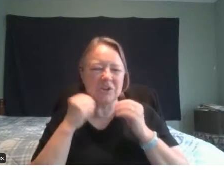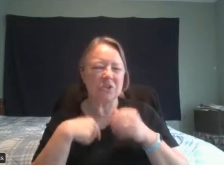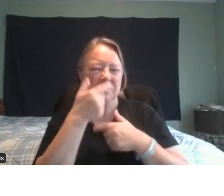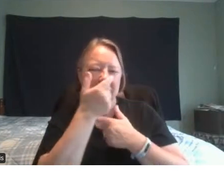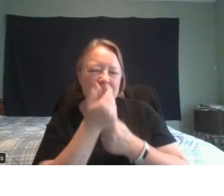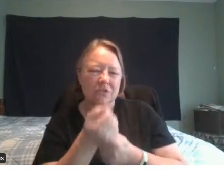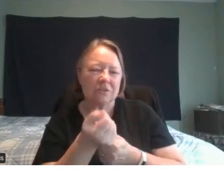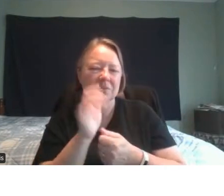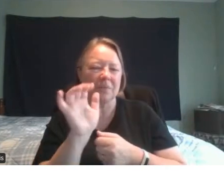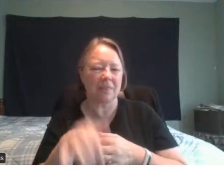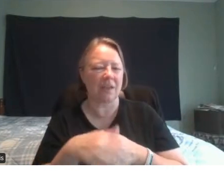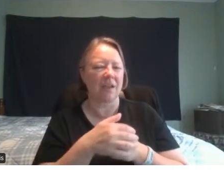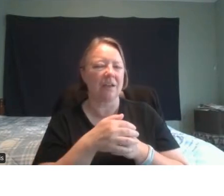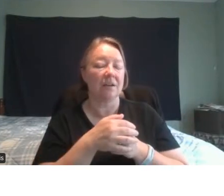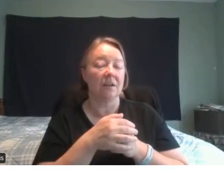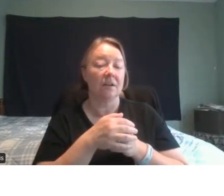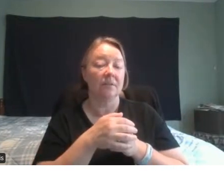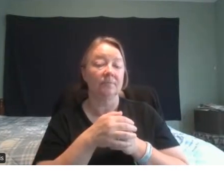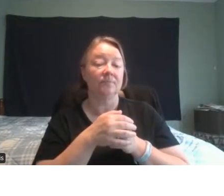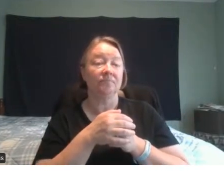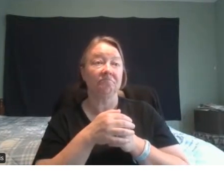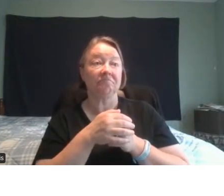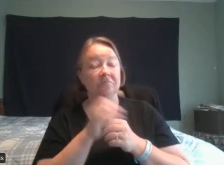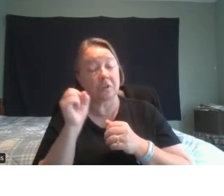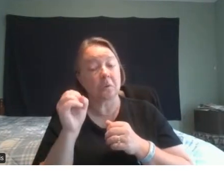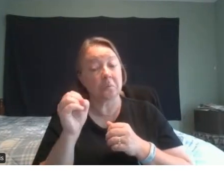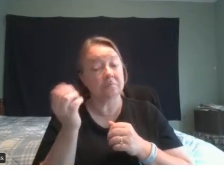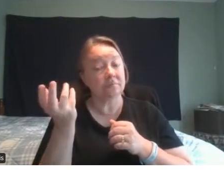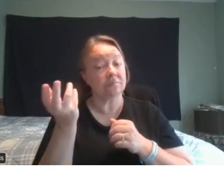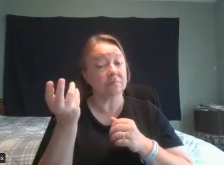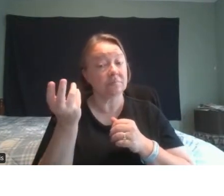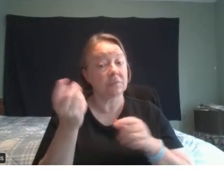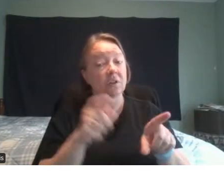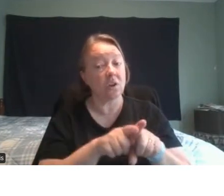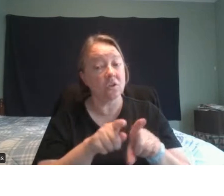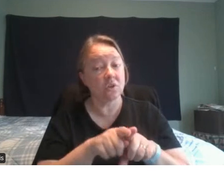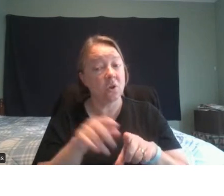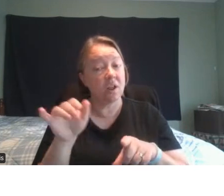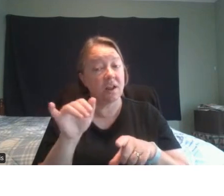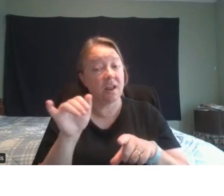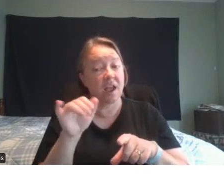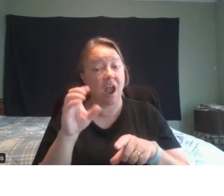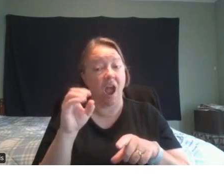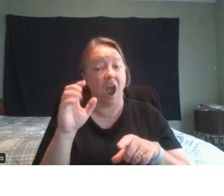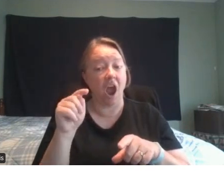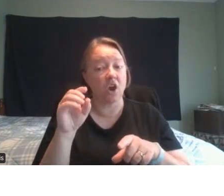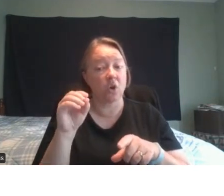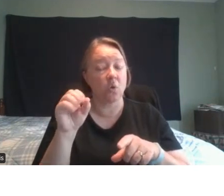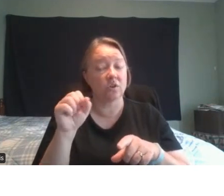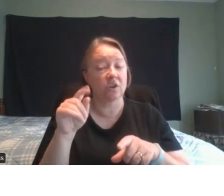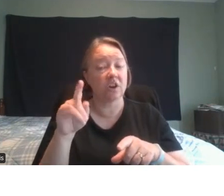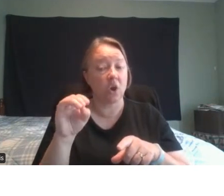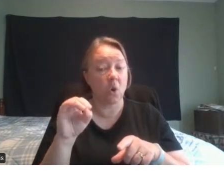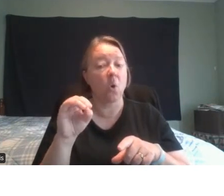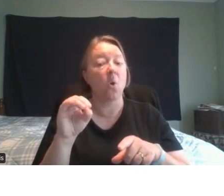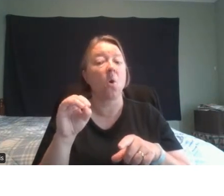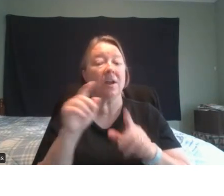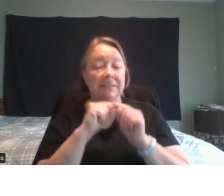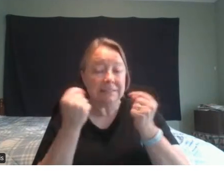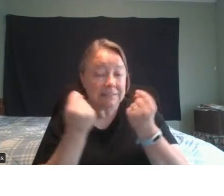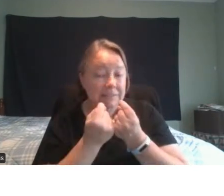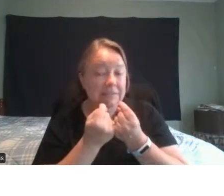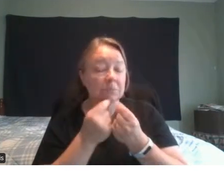interest on it. And so it's also like the OctoStudio team have been working